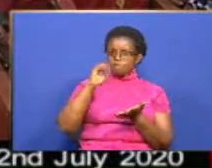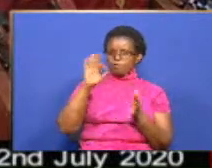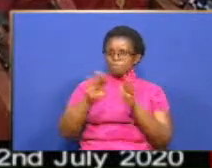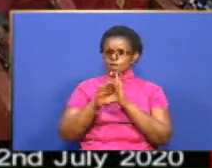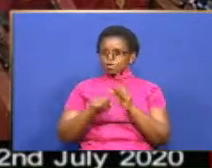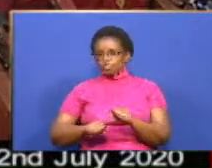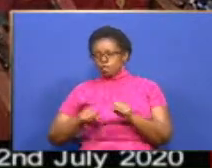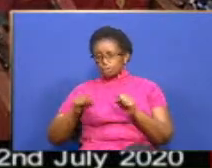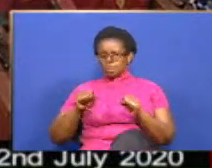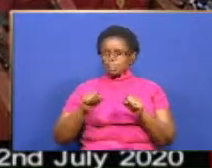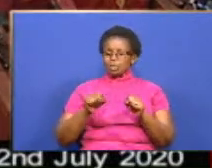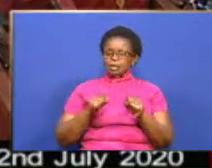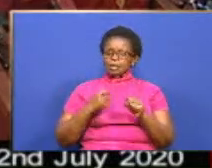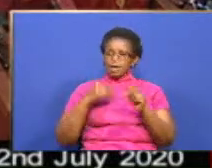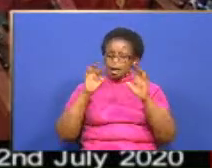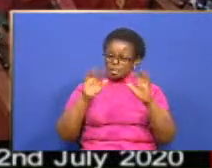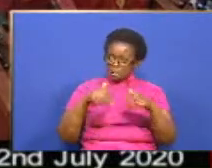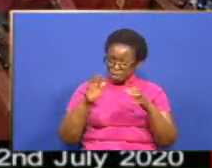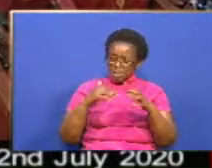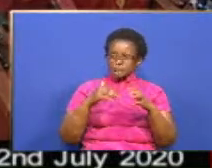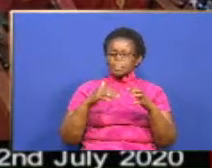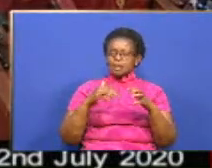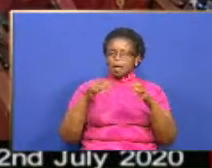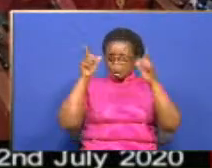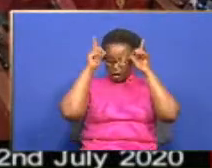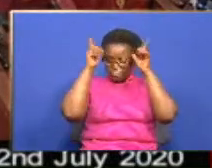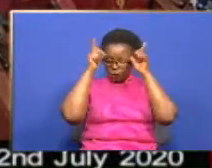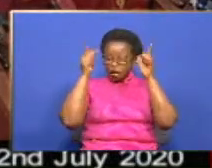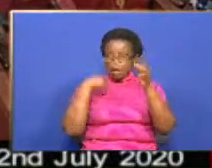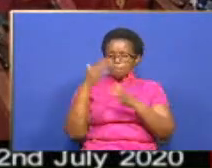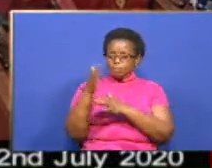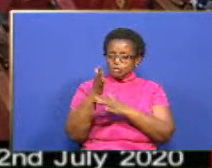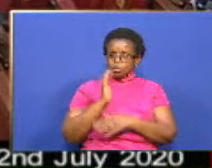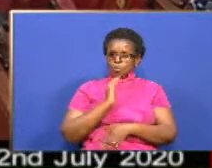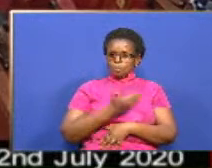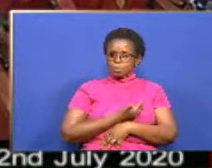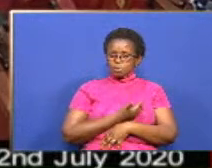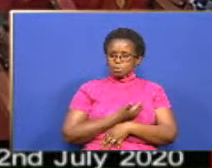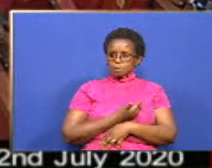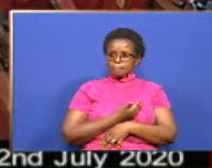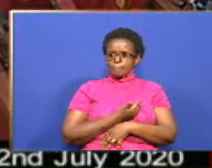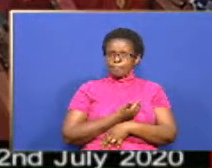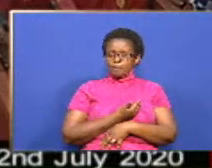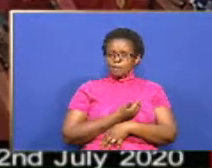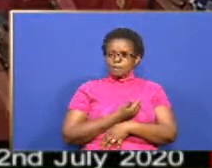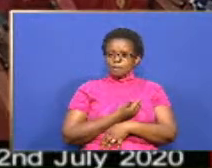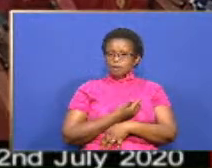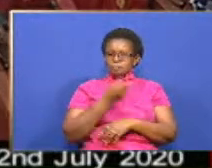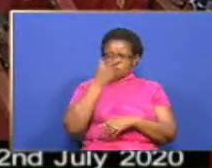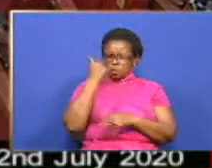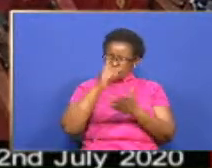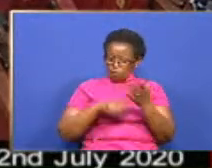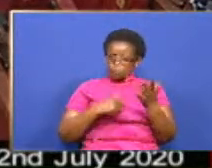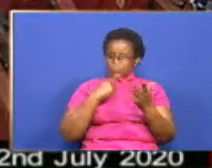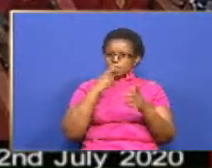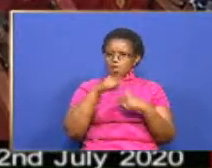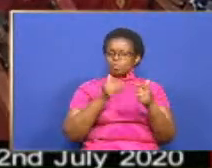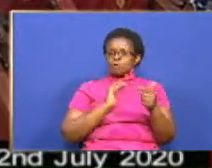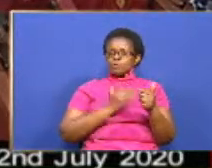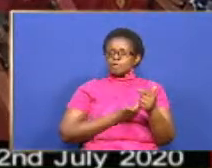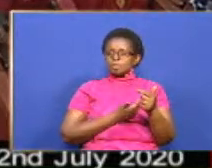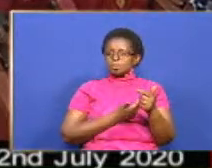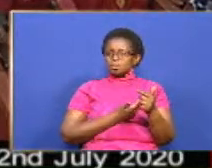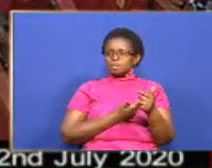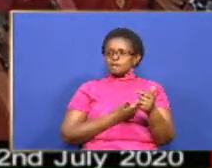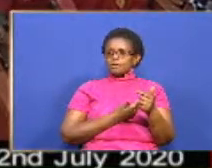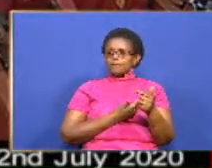of the Agriculture, Livestock and Fisheries Committee. Because of what you said about the committee. It doesn't have the chair, and the